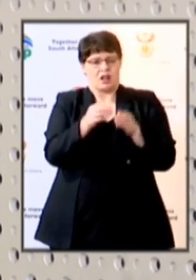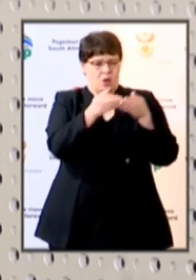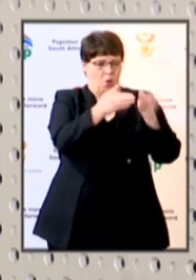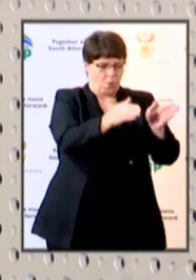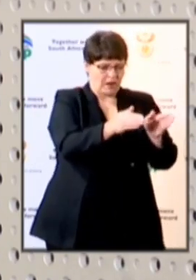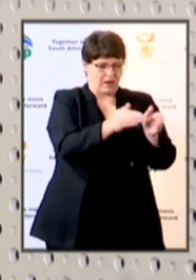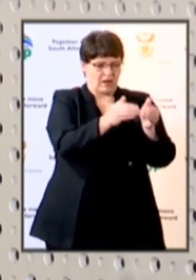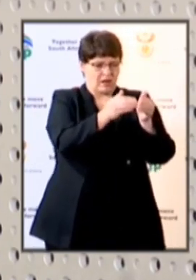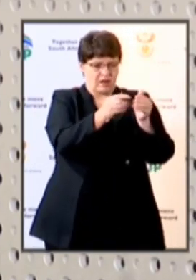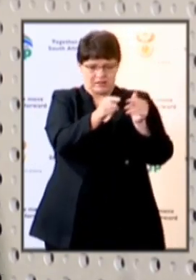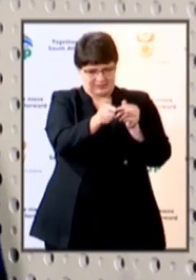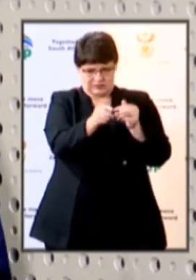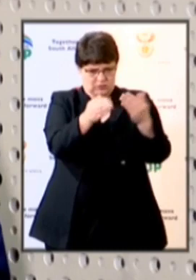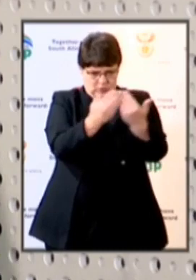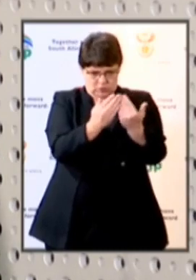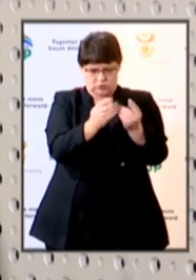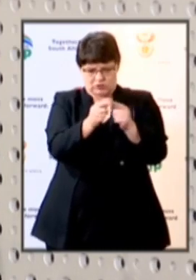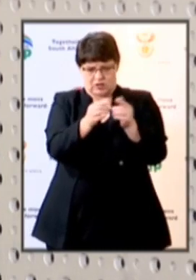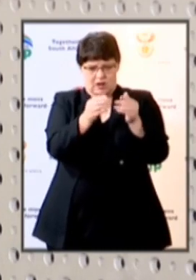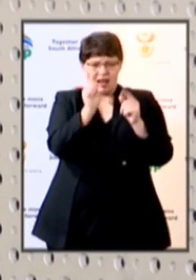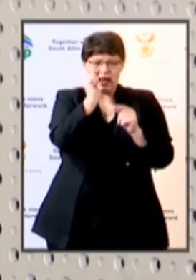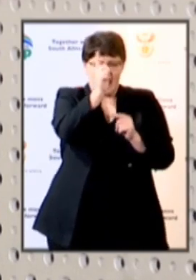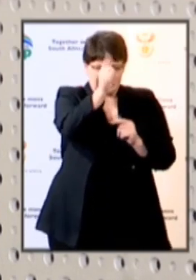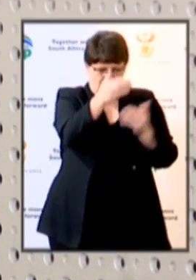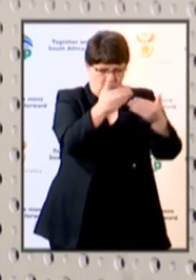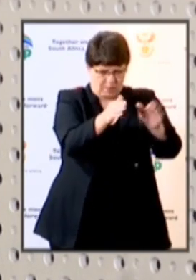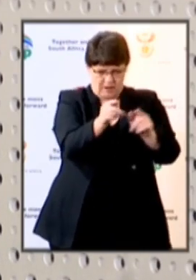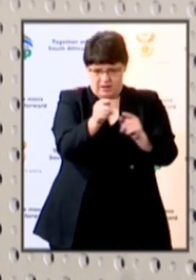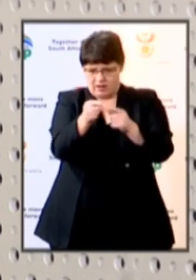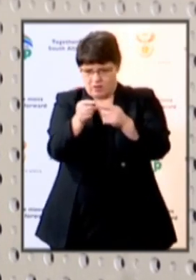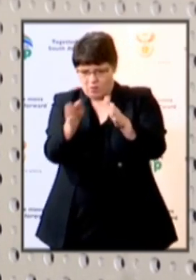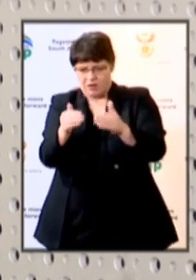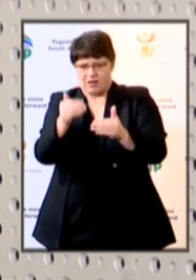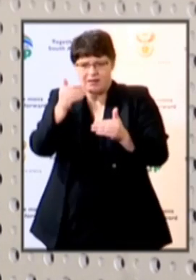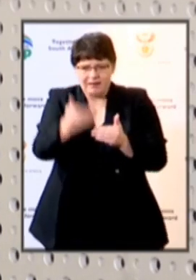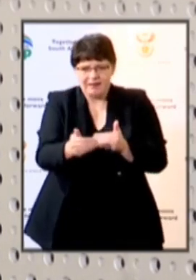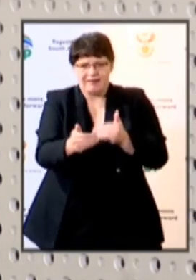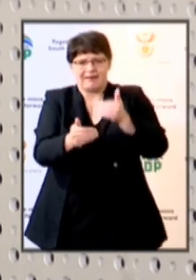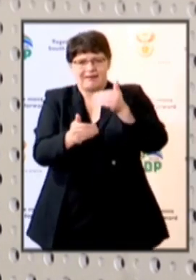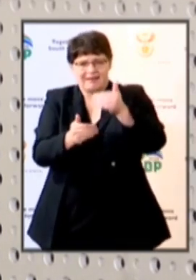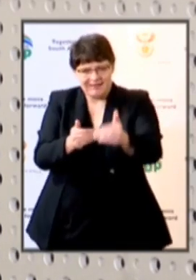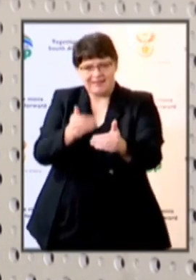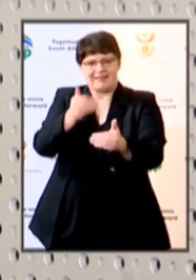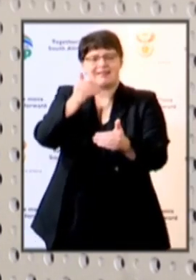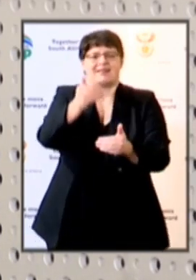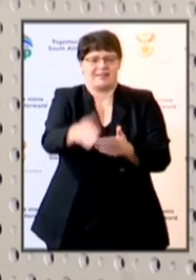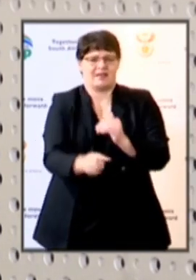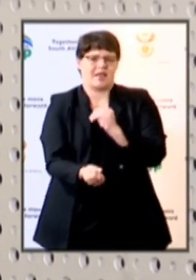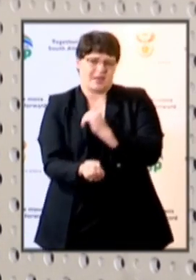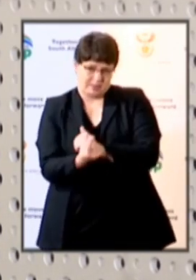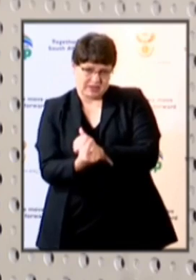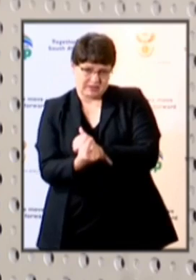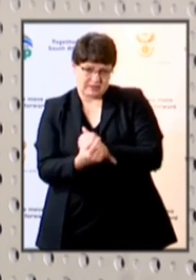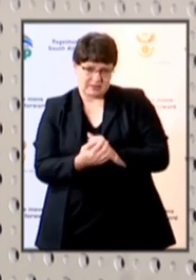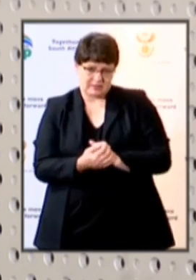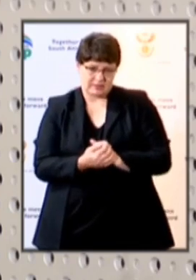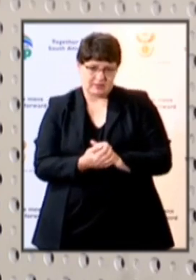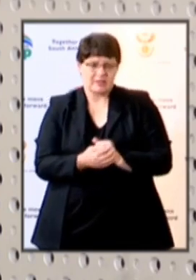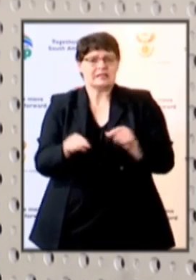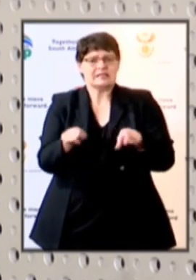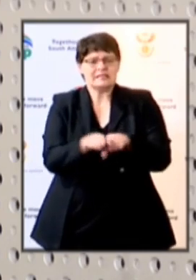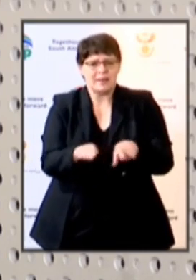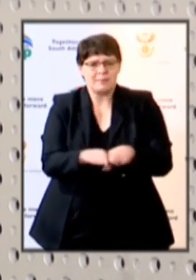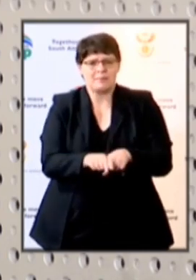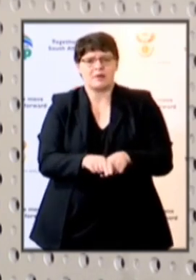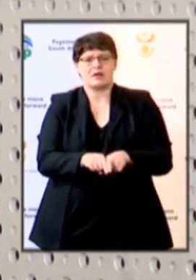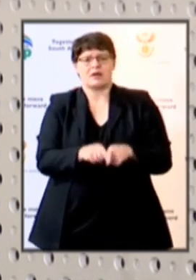We need to work as hard as possible, all of us, as South Africans, as companies, workers, organizations, consumers, to